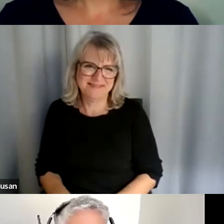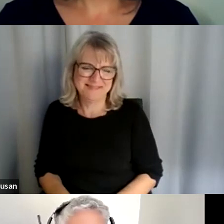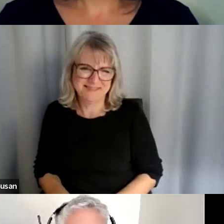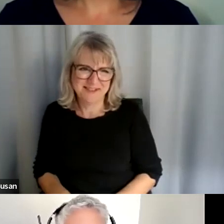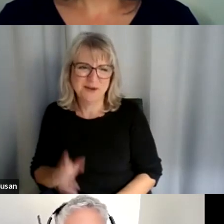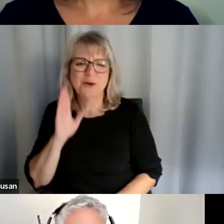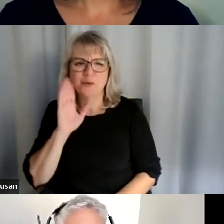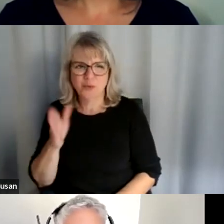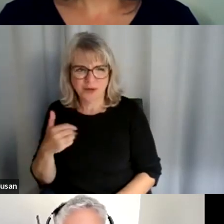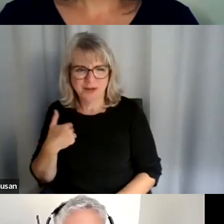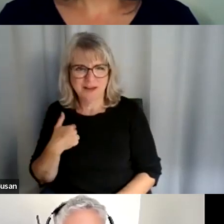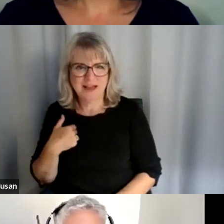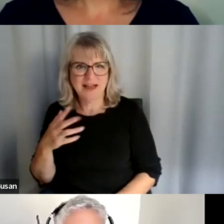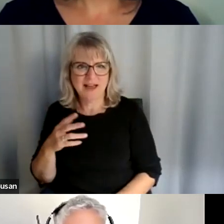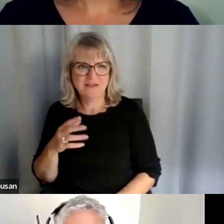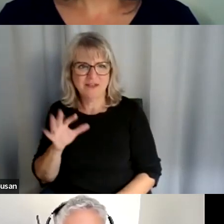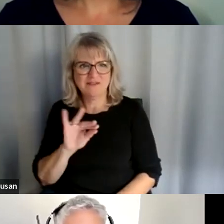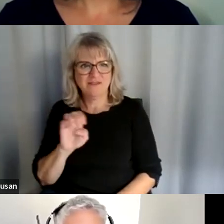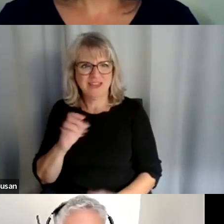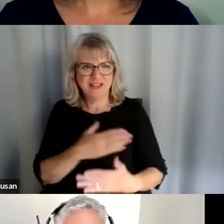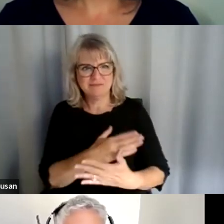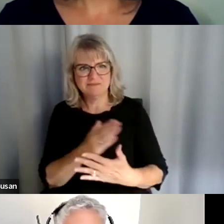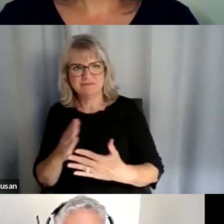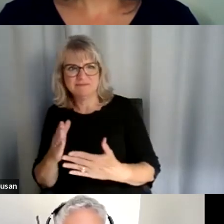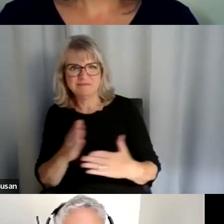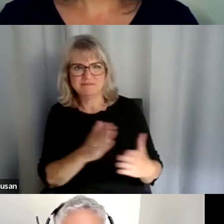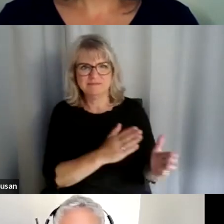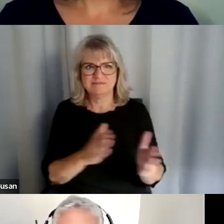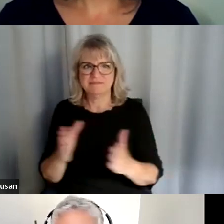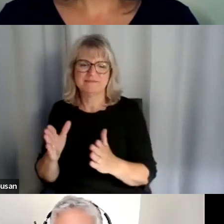have a sliding fee structure based on